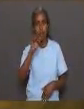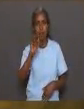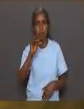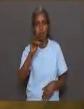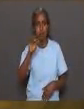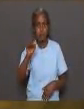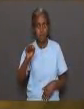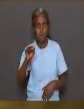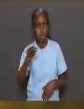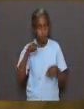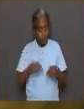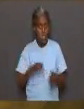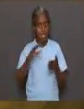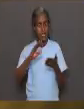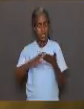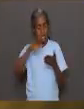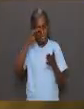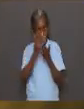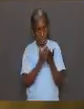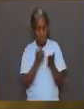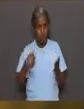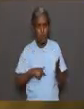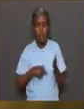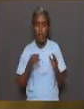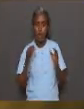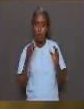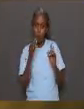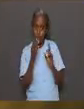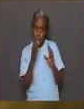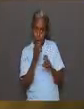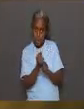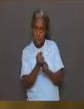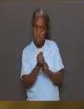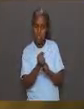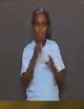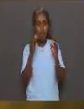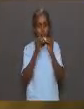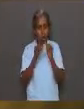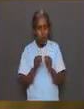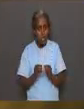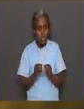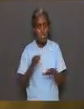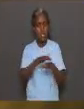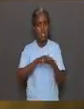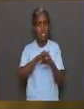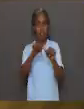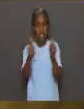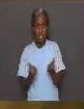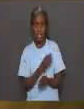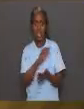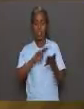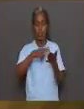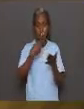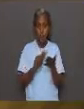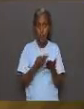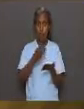lesson, we will concentrate on calculating the surface area and volume